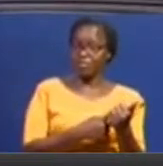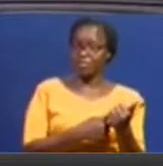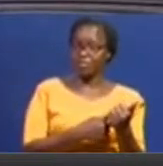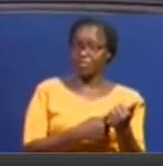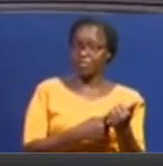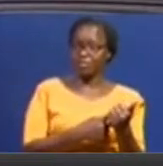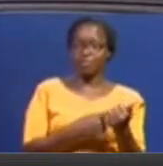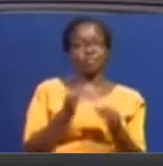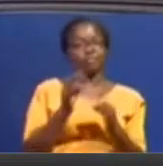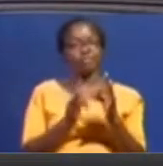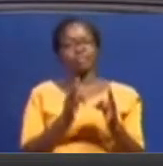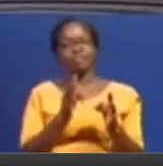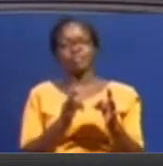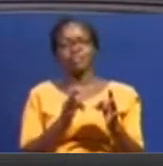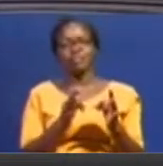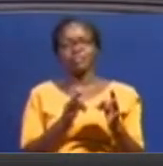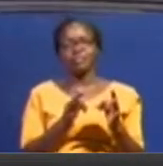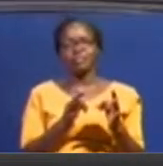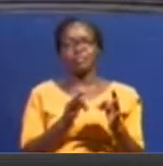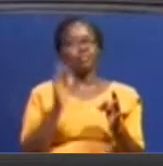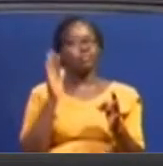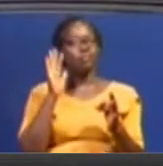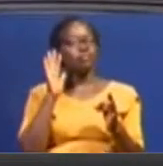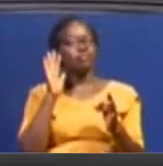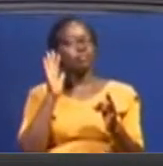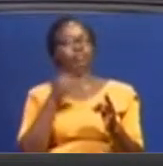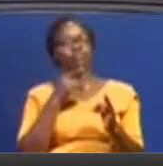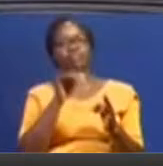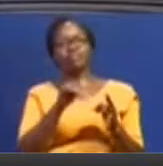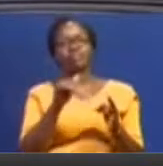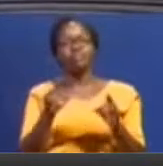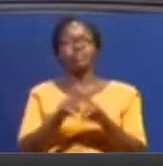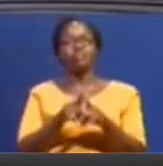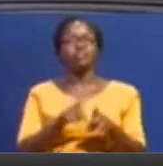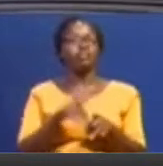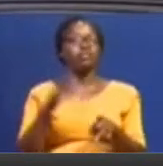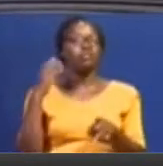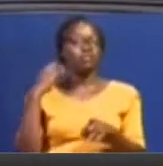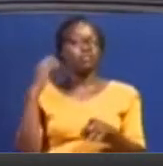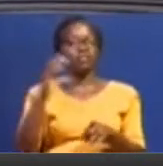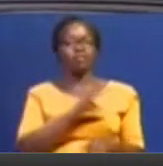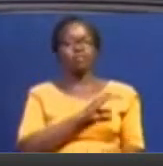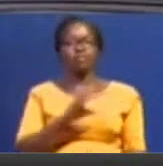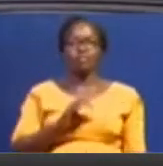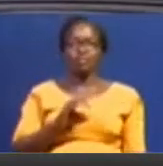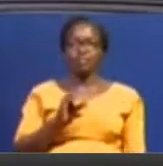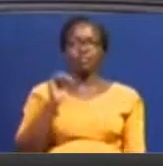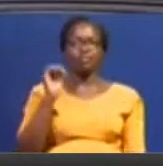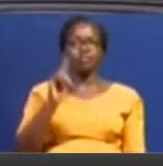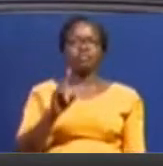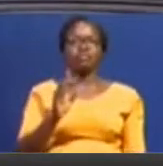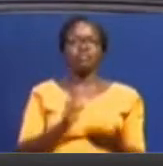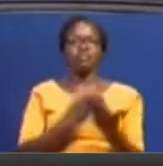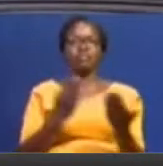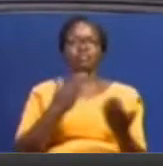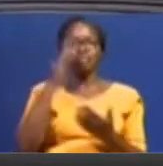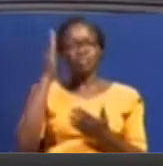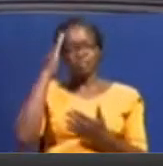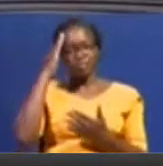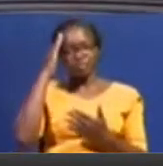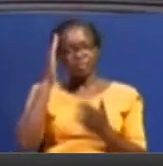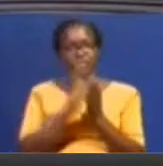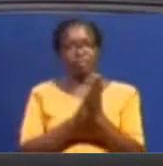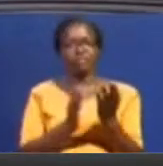And if I go ahead and say that even the chair of the commission should be somebody knowledgeable with